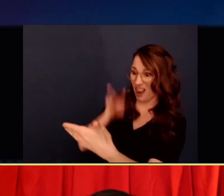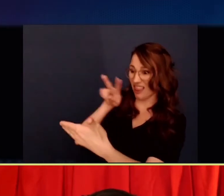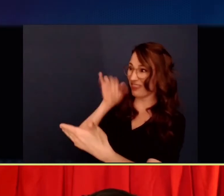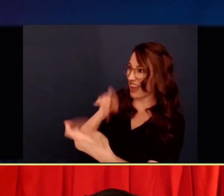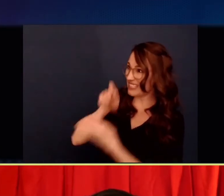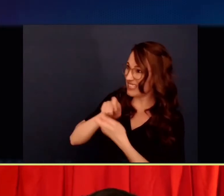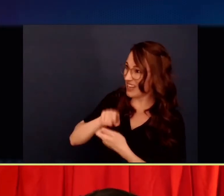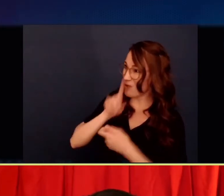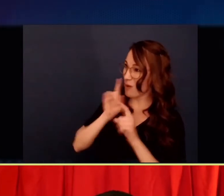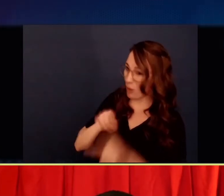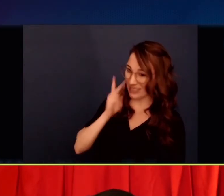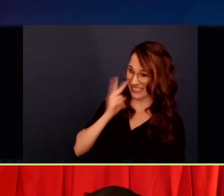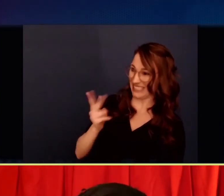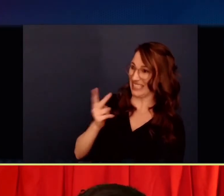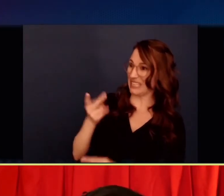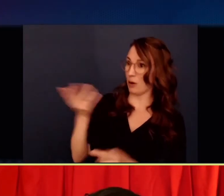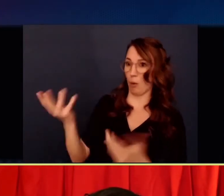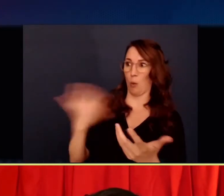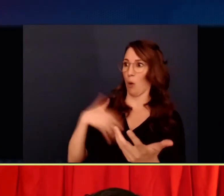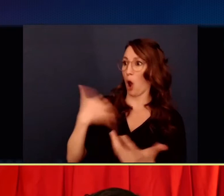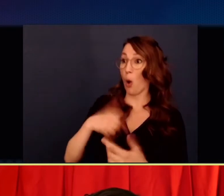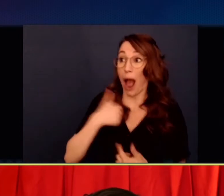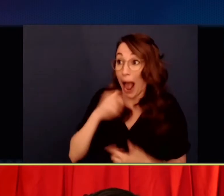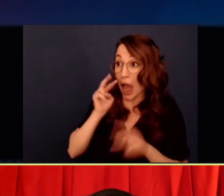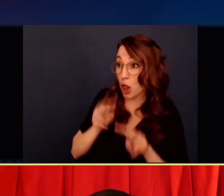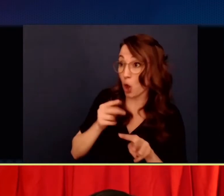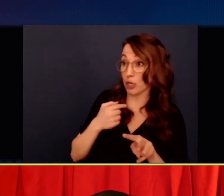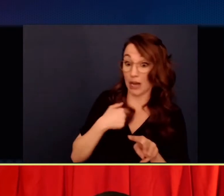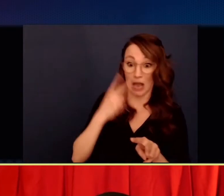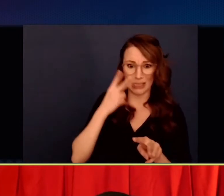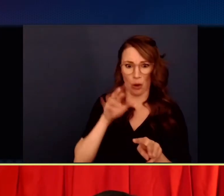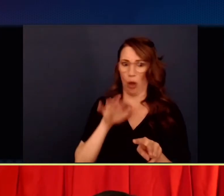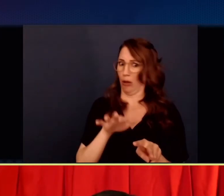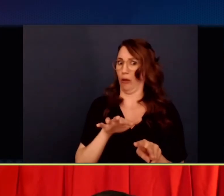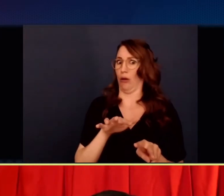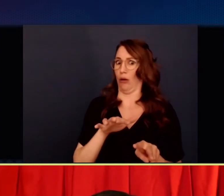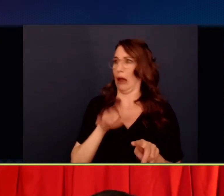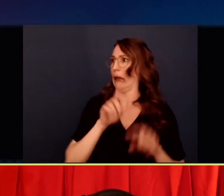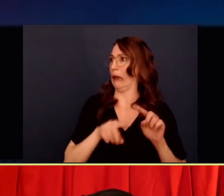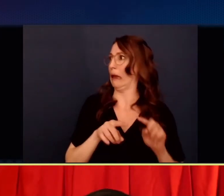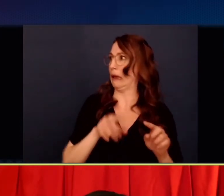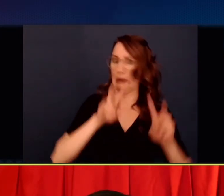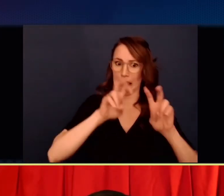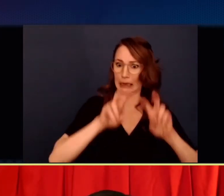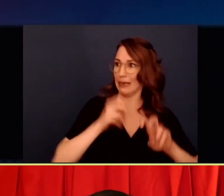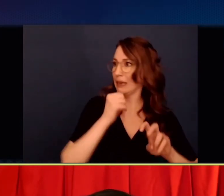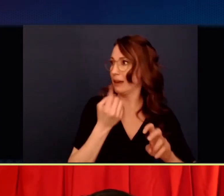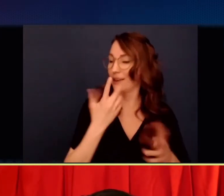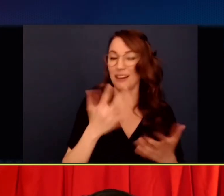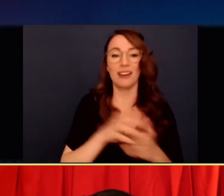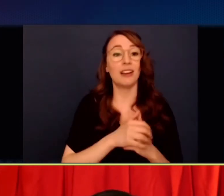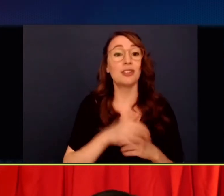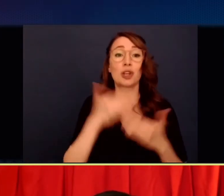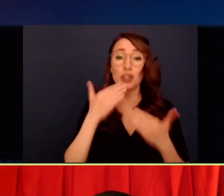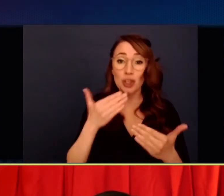at it and realize this is something you have to delve into, but it's really good to have that information for all of these different organizations and United Way to be